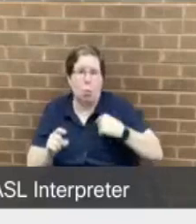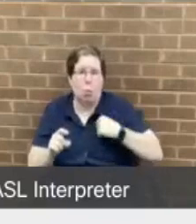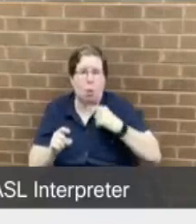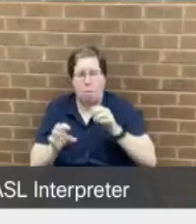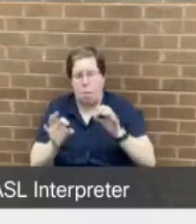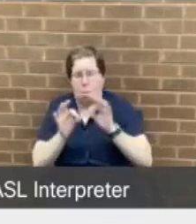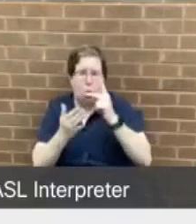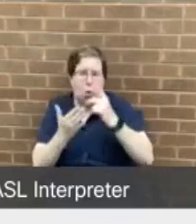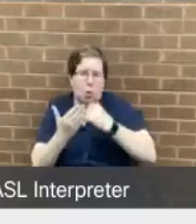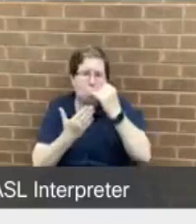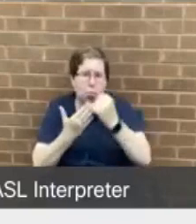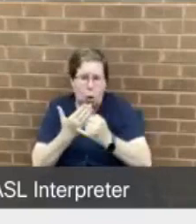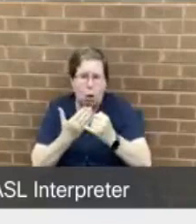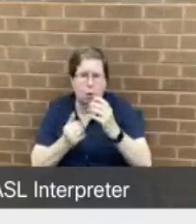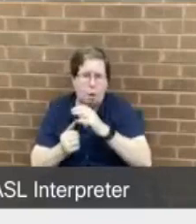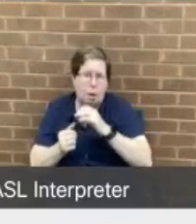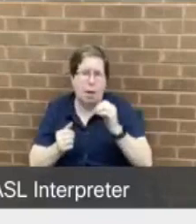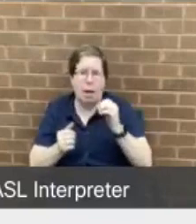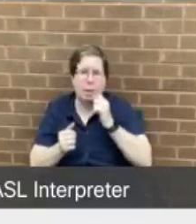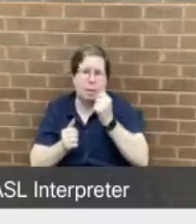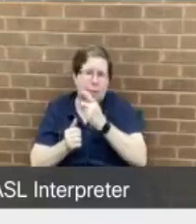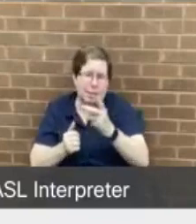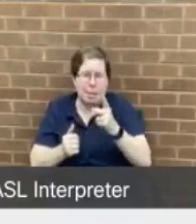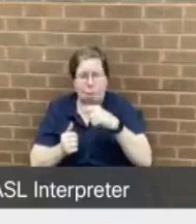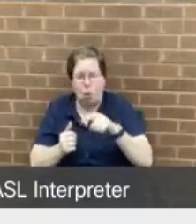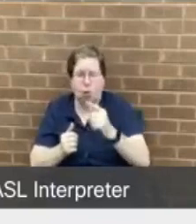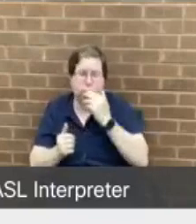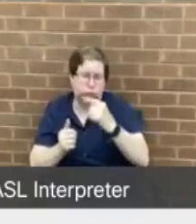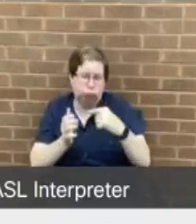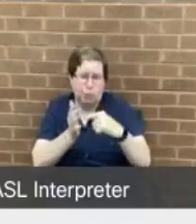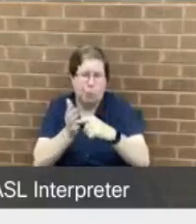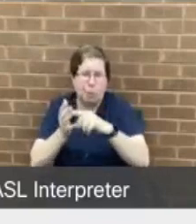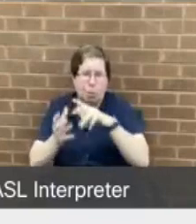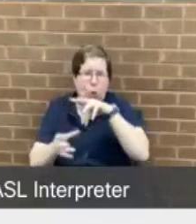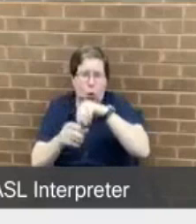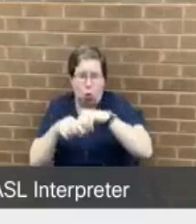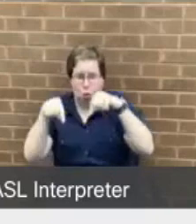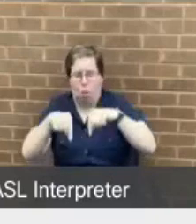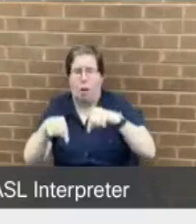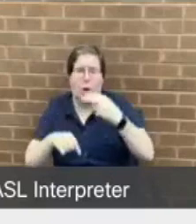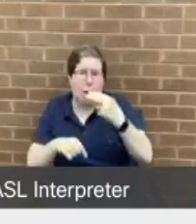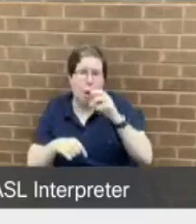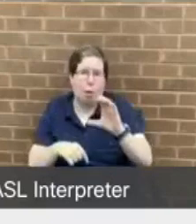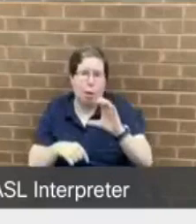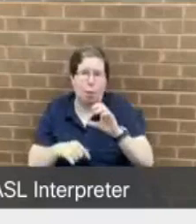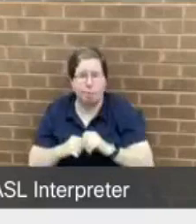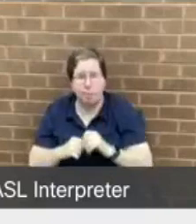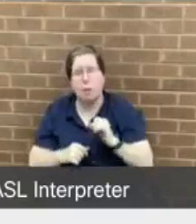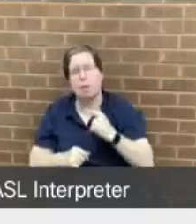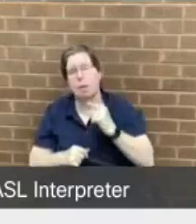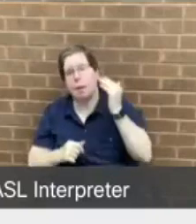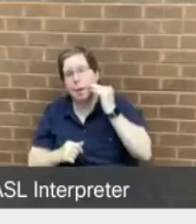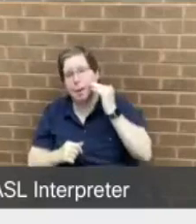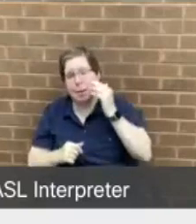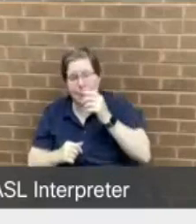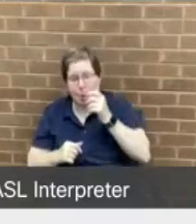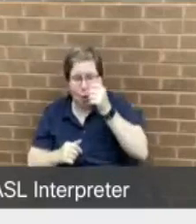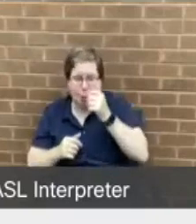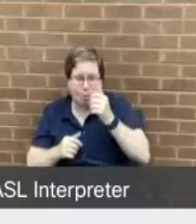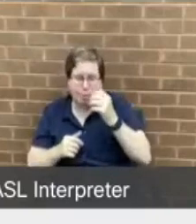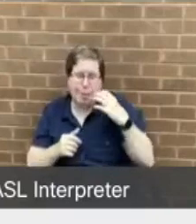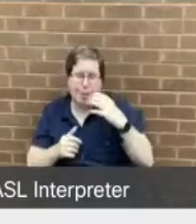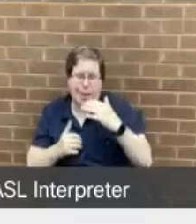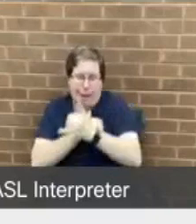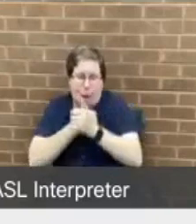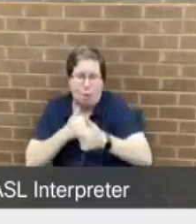projects, and it's several of those great examples of those include right here in Howard County. So I know the county exec mentioned it, but the dualization of